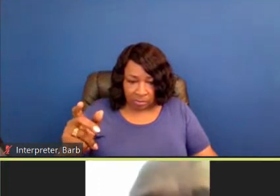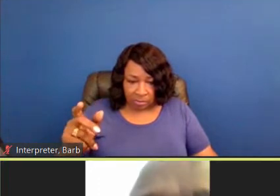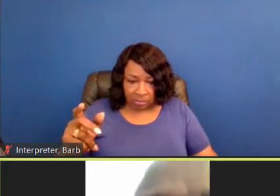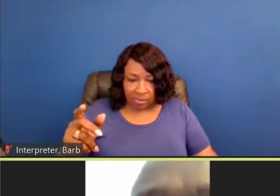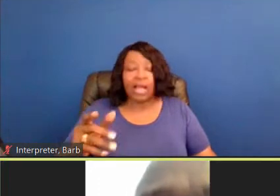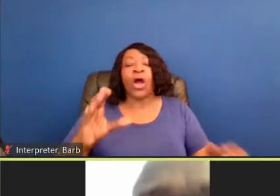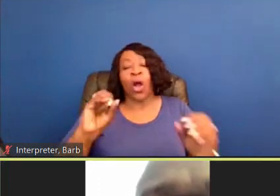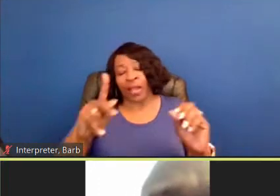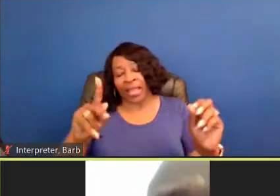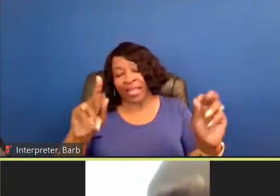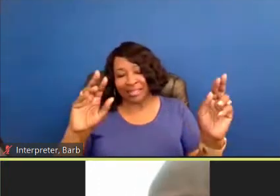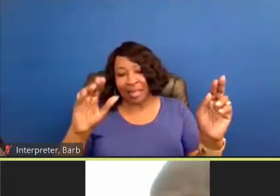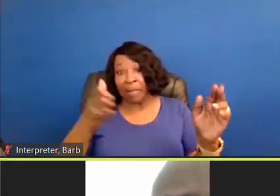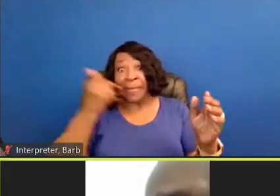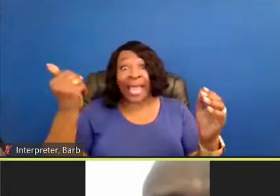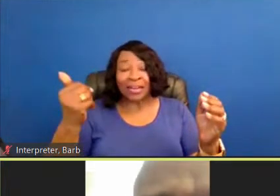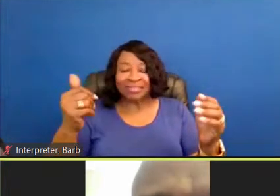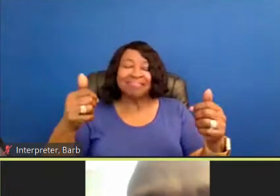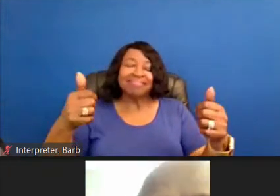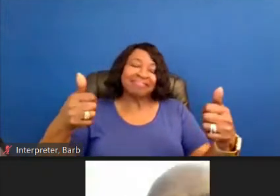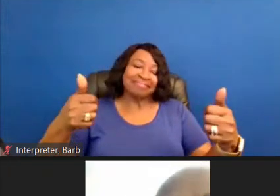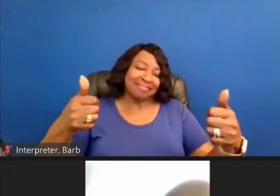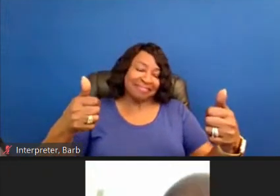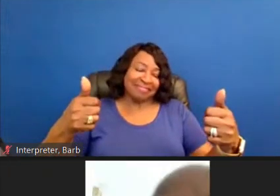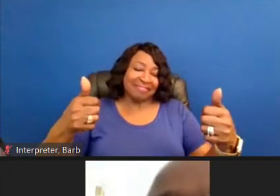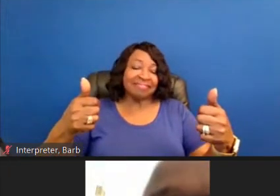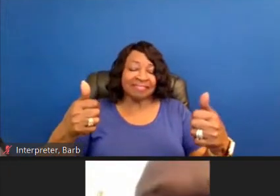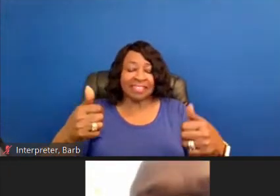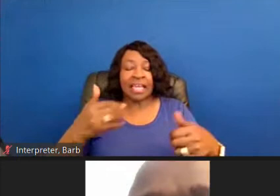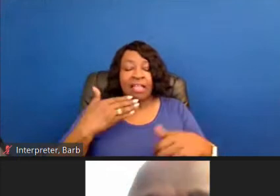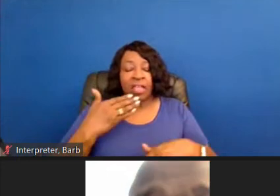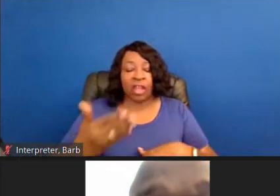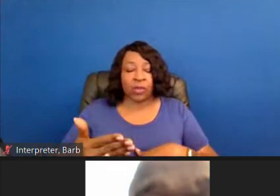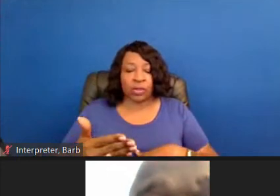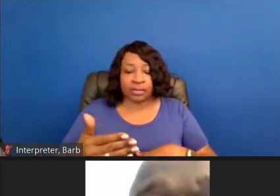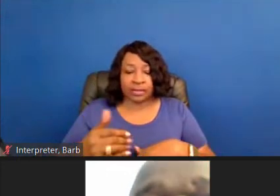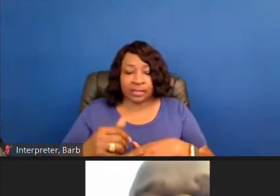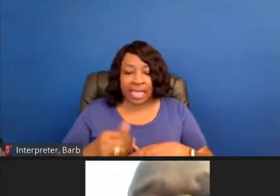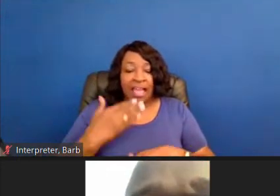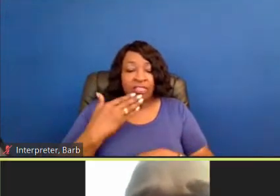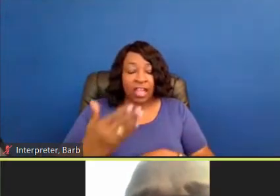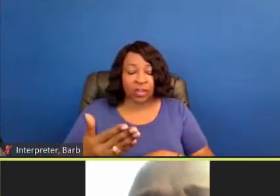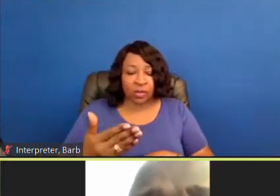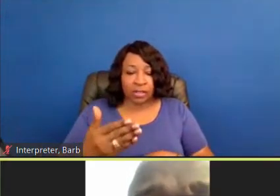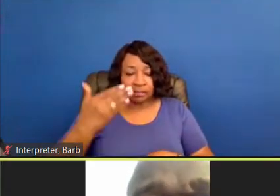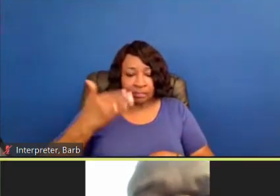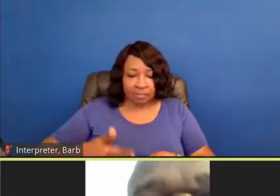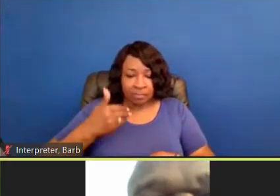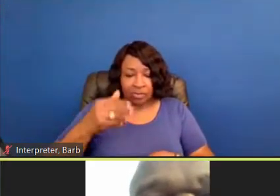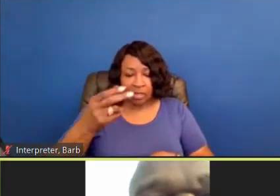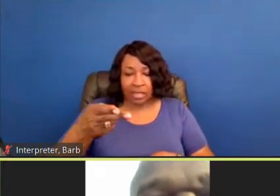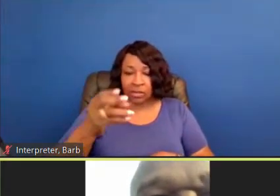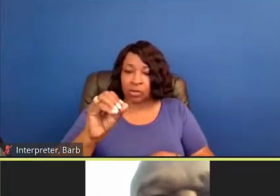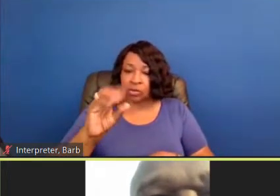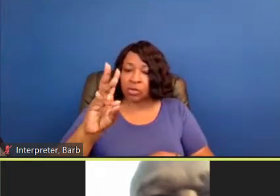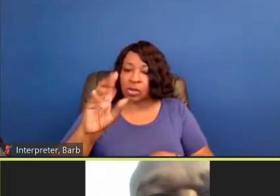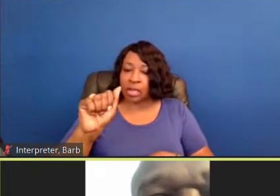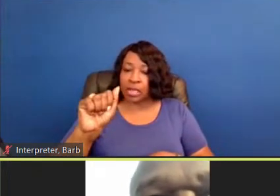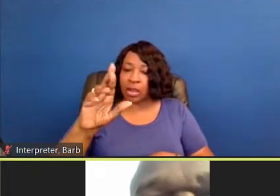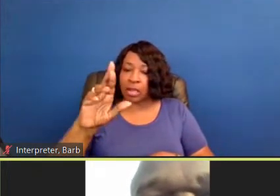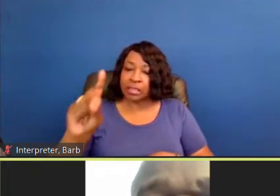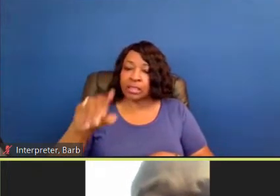Here we go. Is that a little bit better? Yes, thank you. Okay, thank you. No, thank you. My name is Howard Wilson.